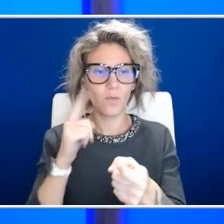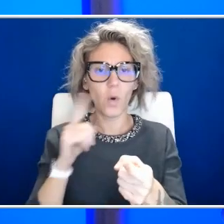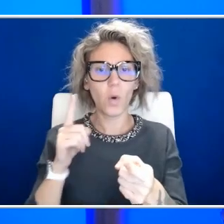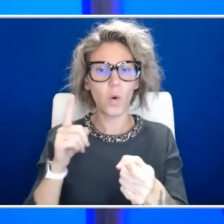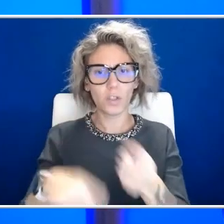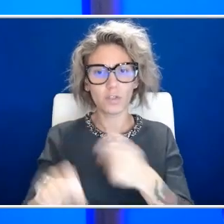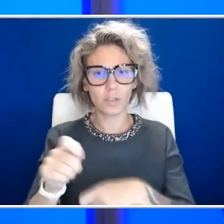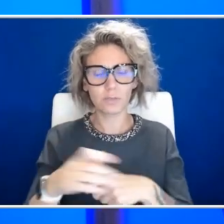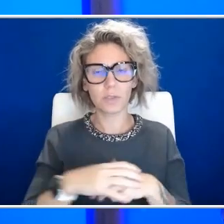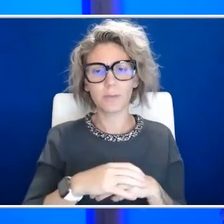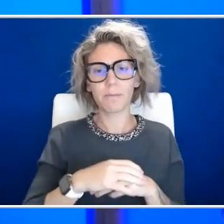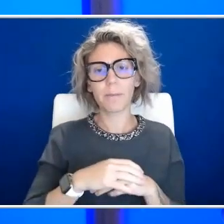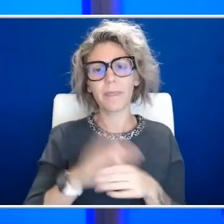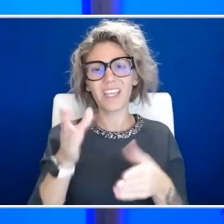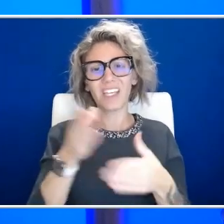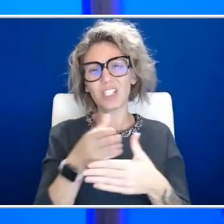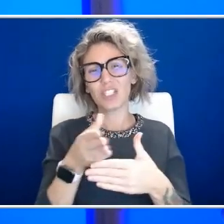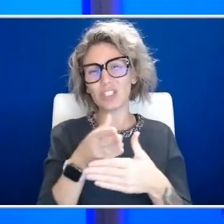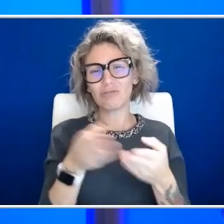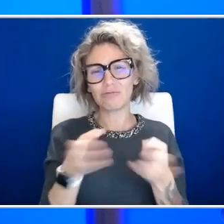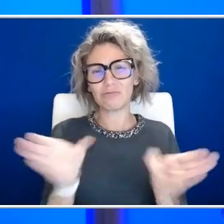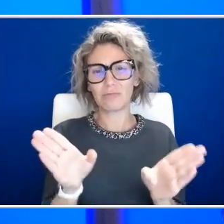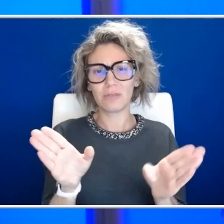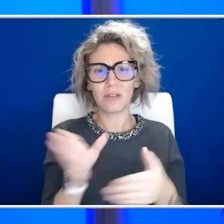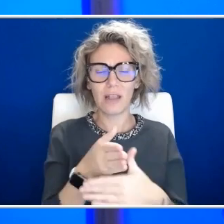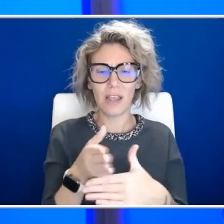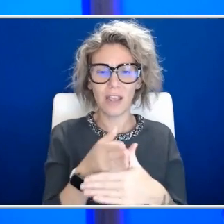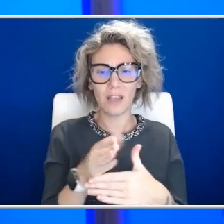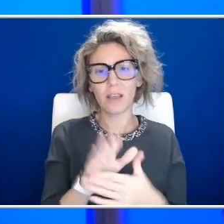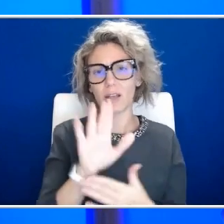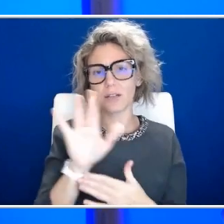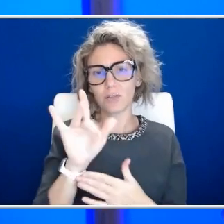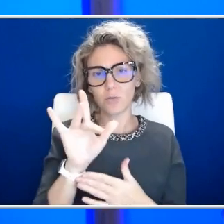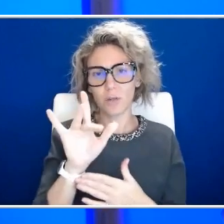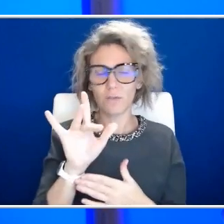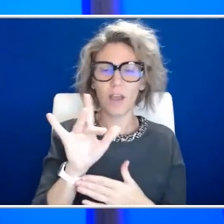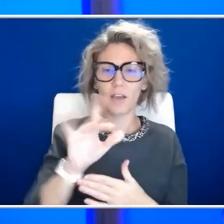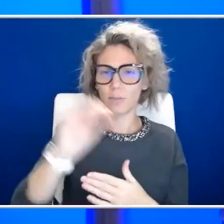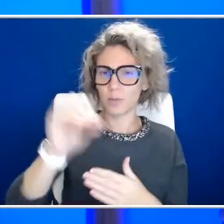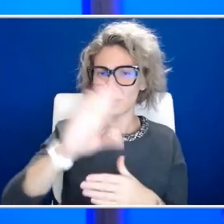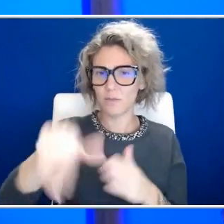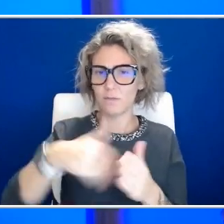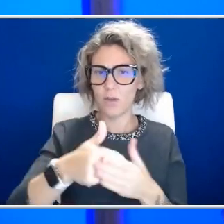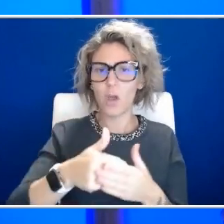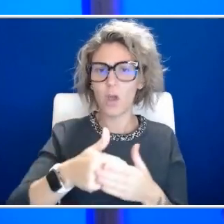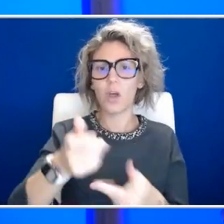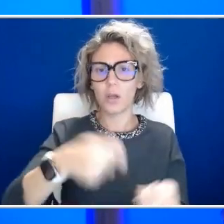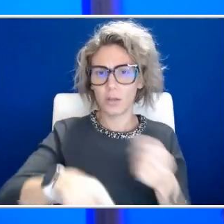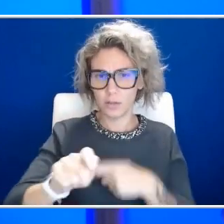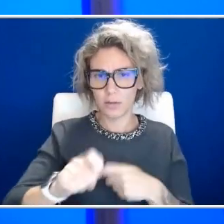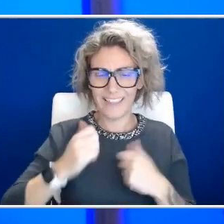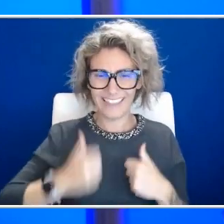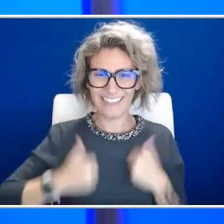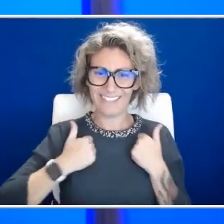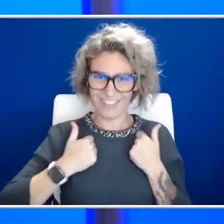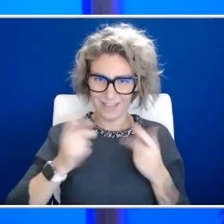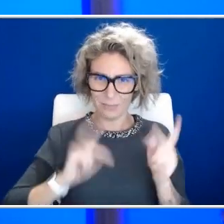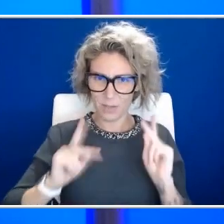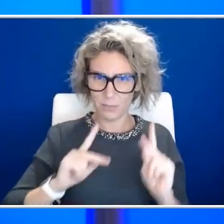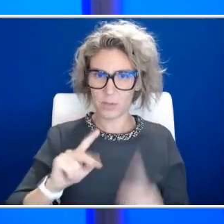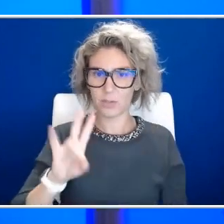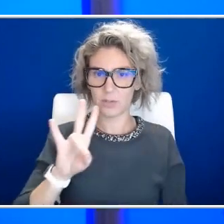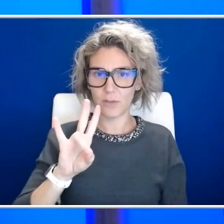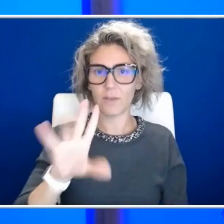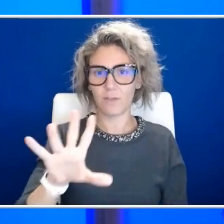the average percent is 25% of all the kidney transplants we do are living donors, so 75% are